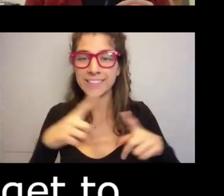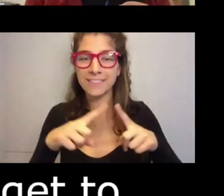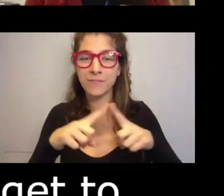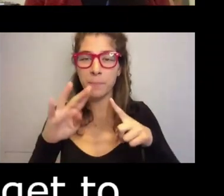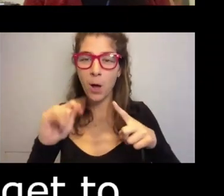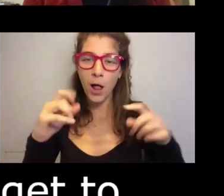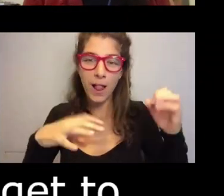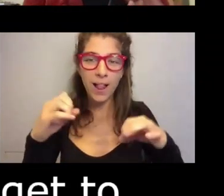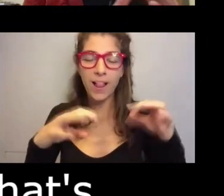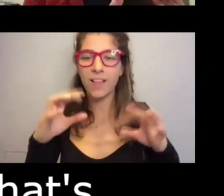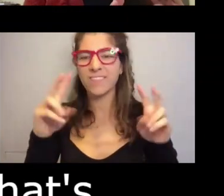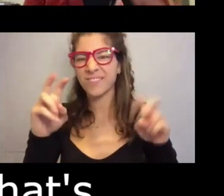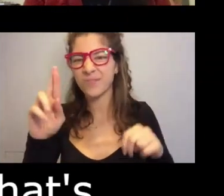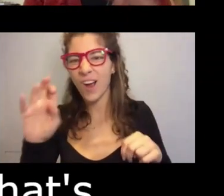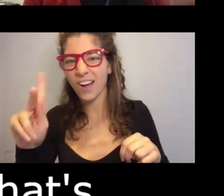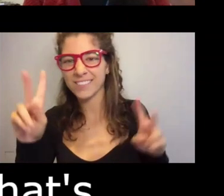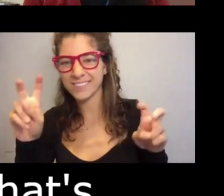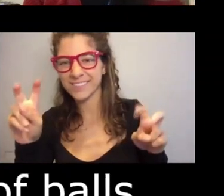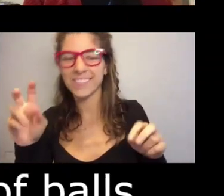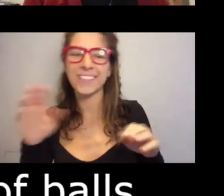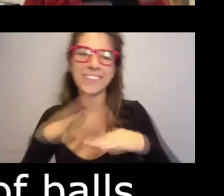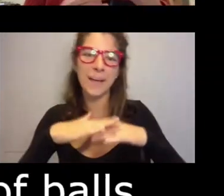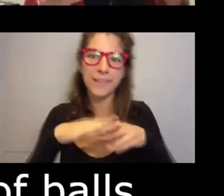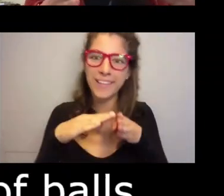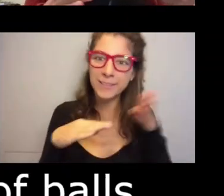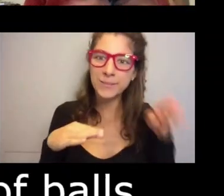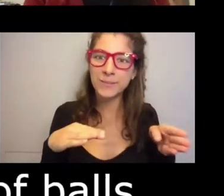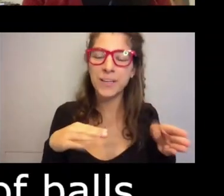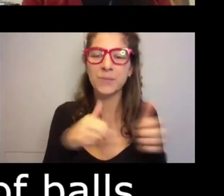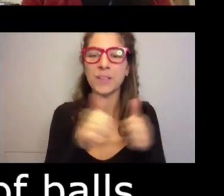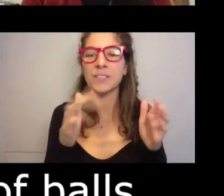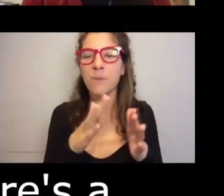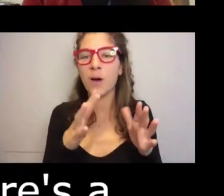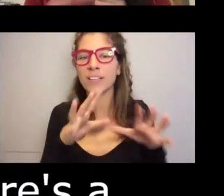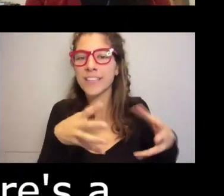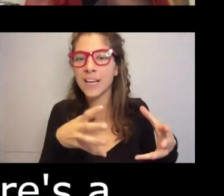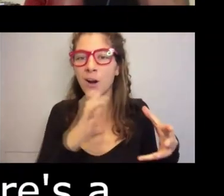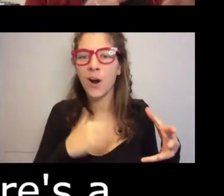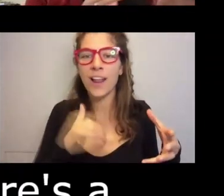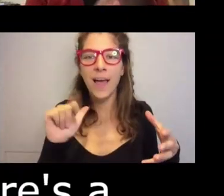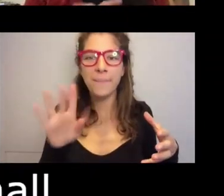balls. Those are our rocks. There's a table next to it with a small container. That is our